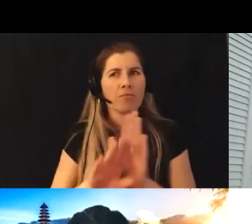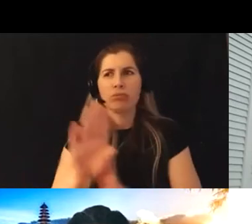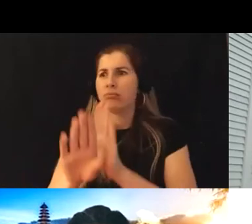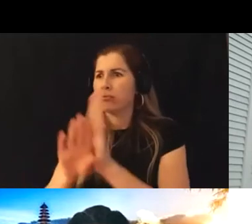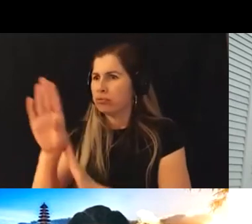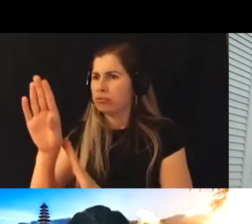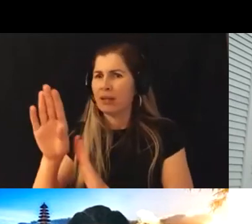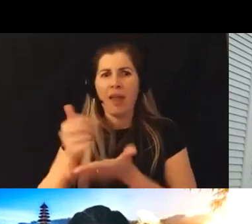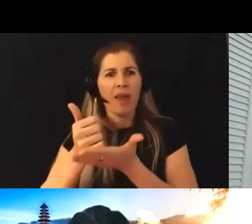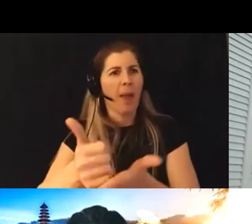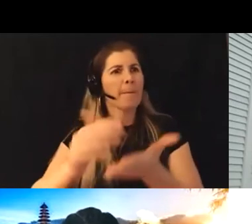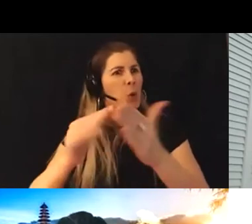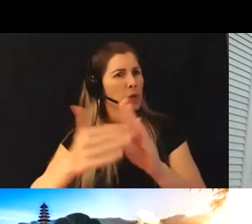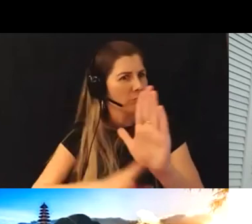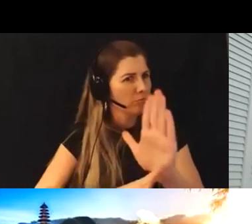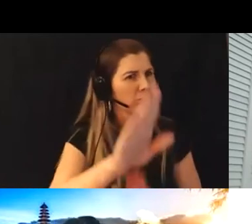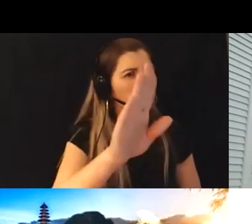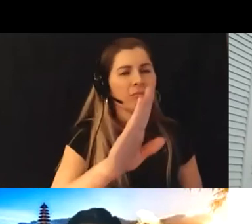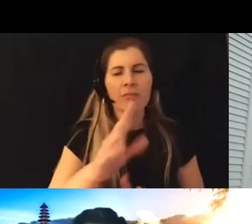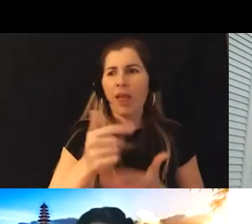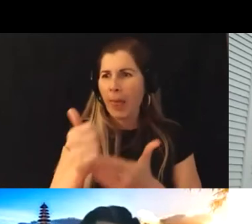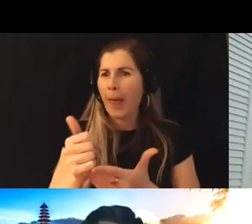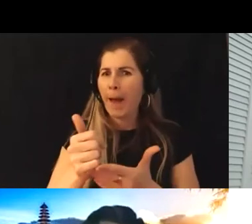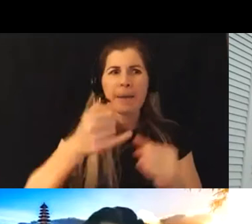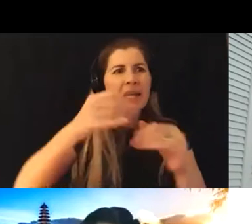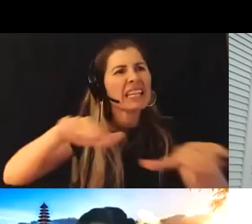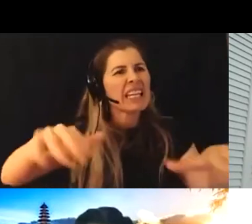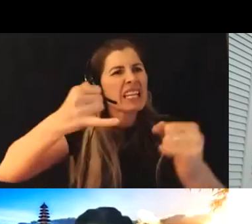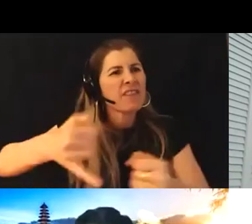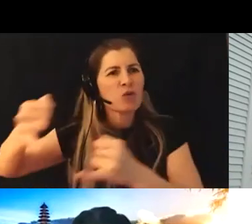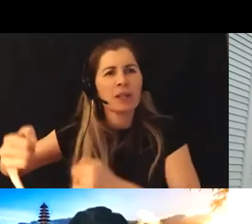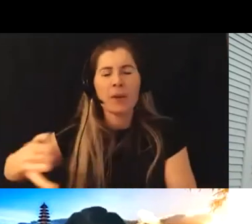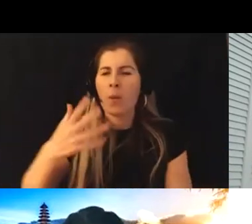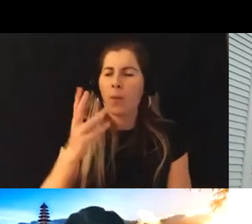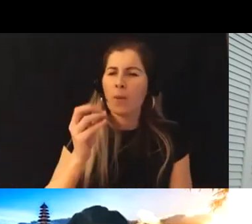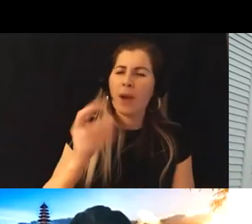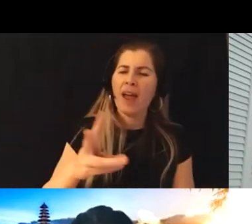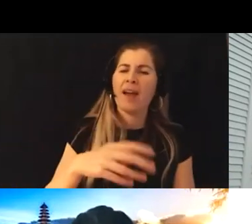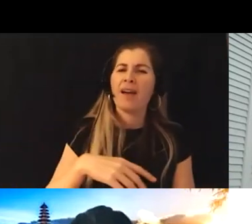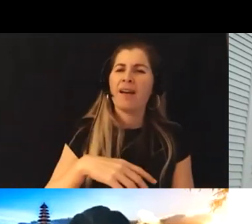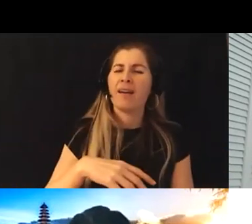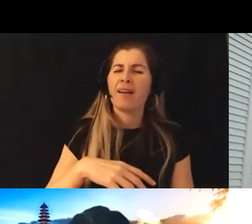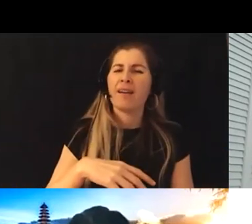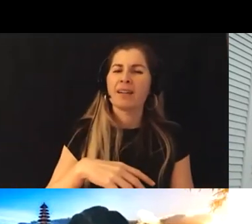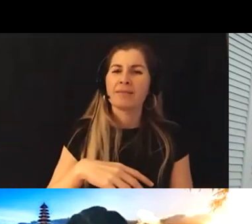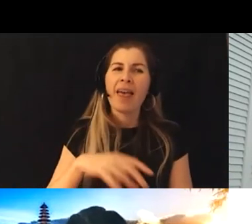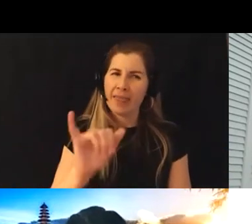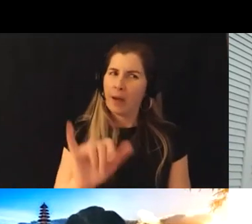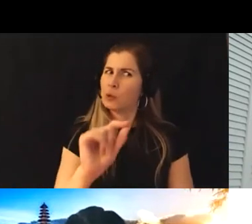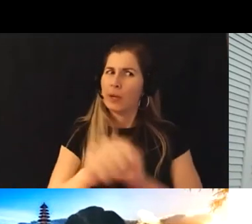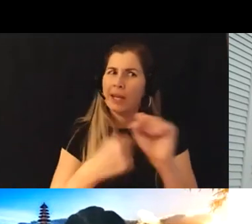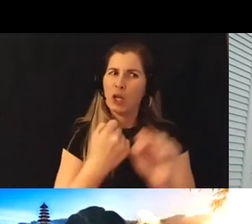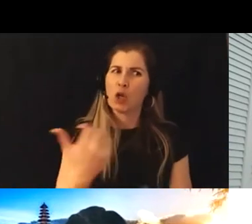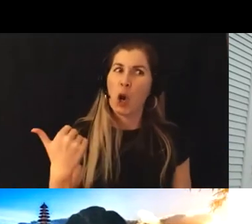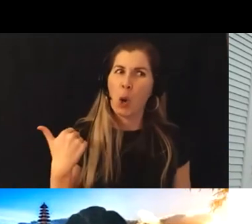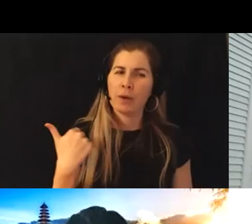the community and the impact on them individually. I told myself then, this is 20 something years ago, I was like, I want to